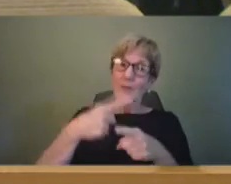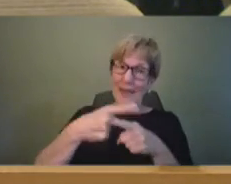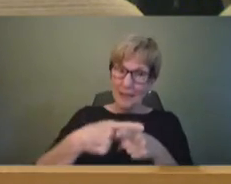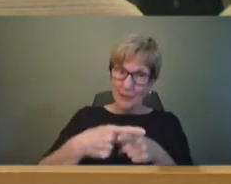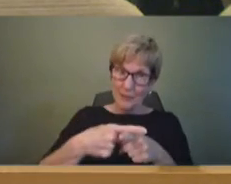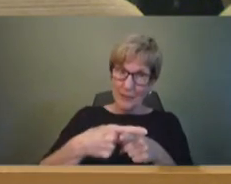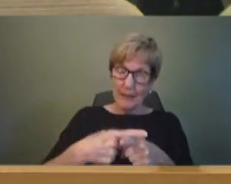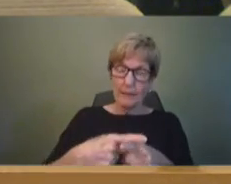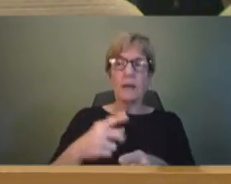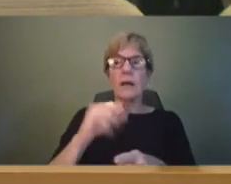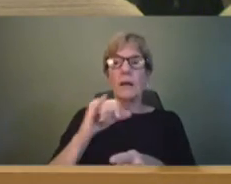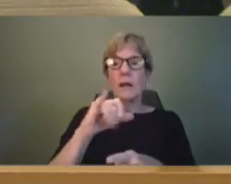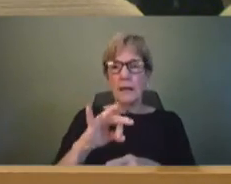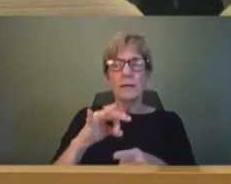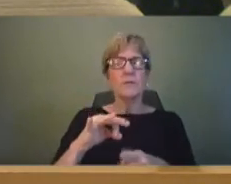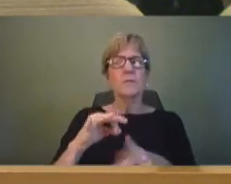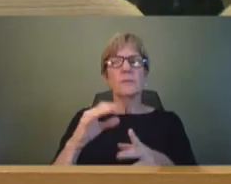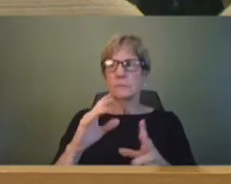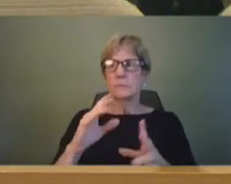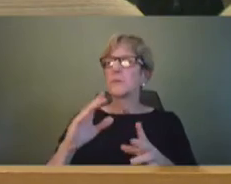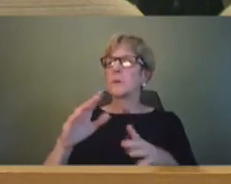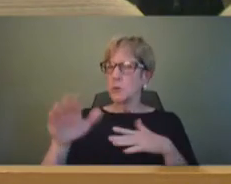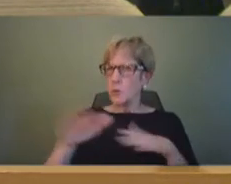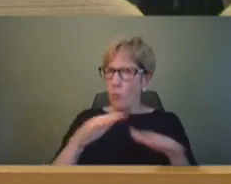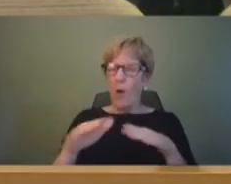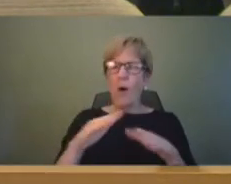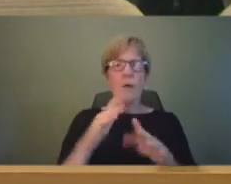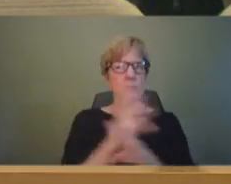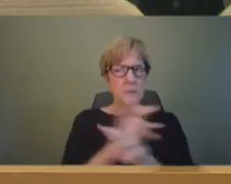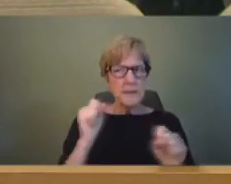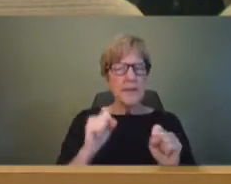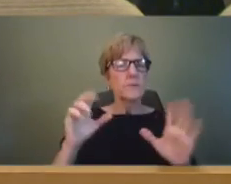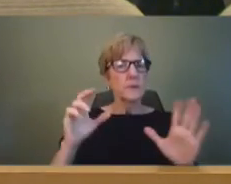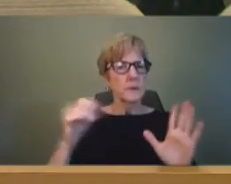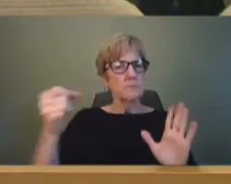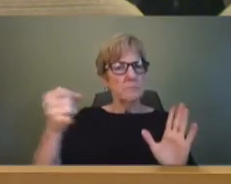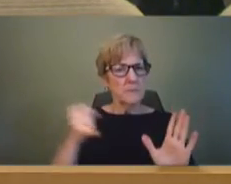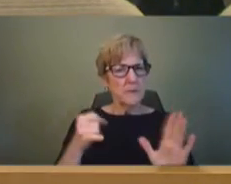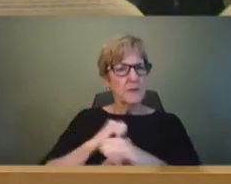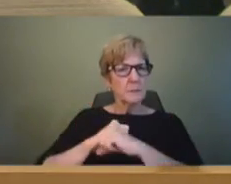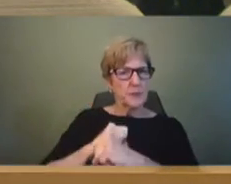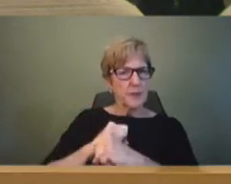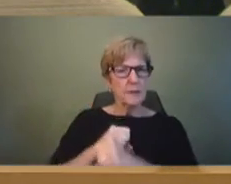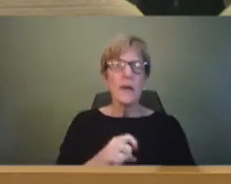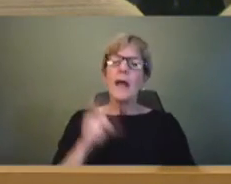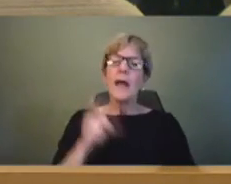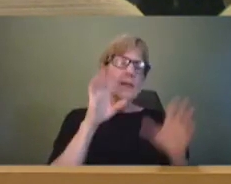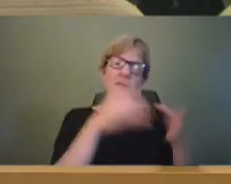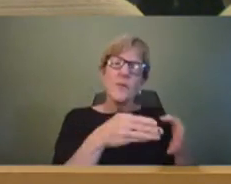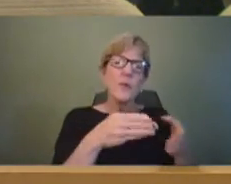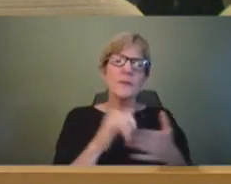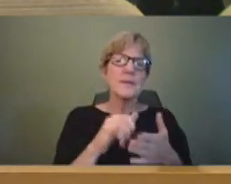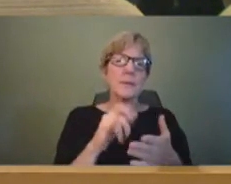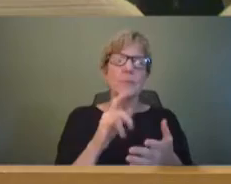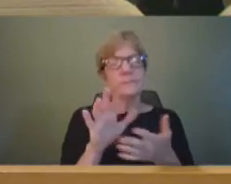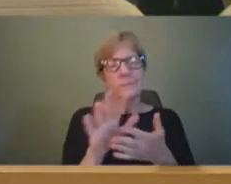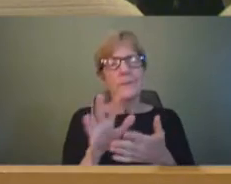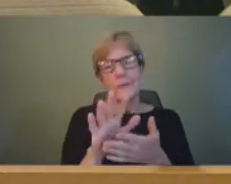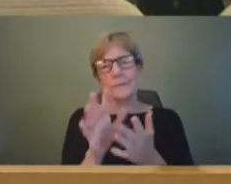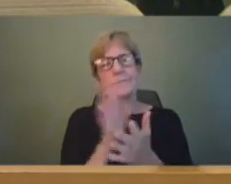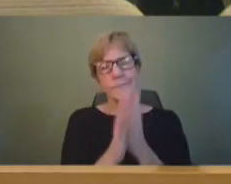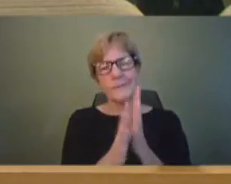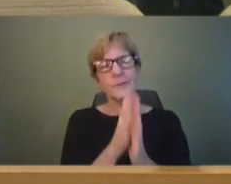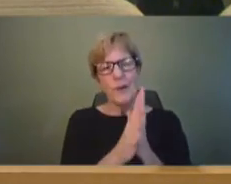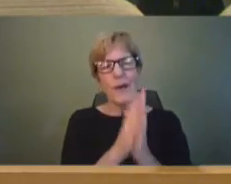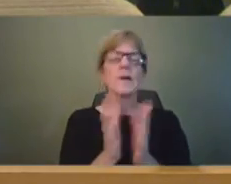things that that they feel like we need to add I'm certainly sure we could do that the study was just focused you know with with your traffic studies you know there's a lot of